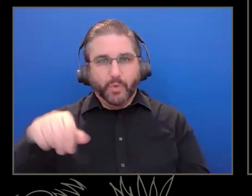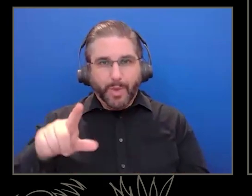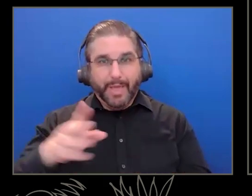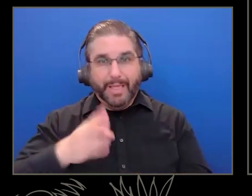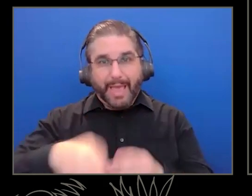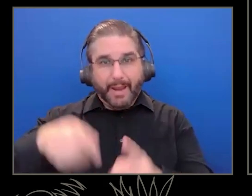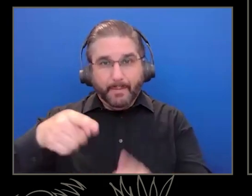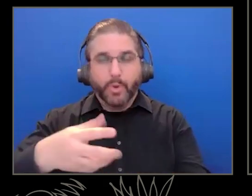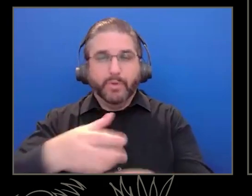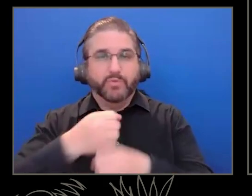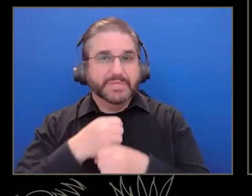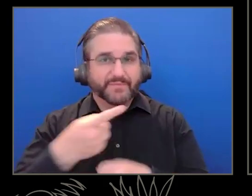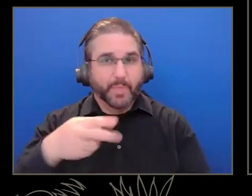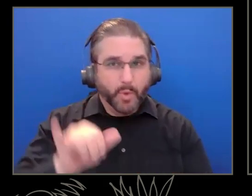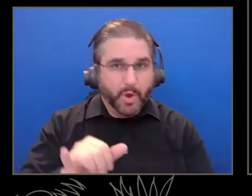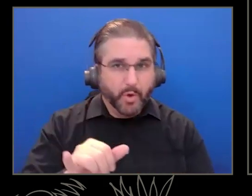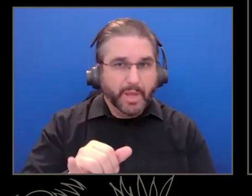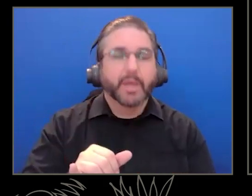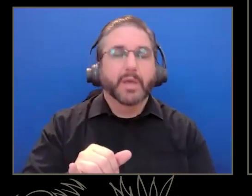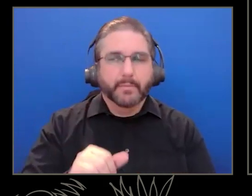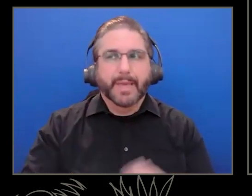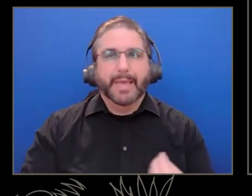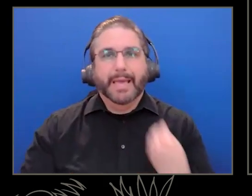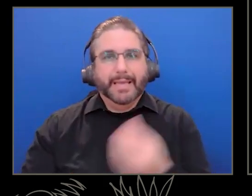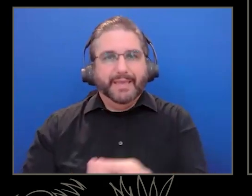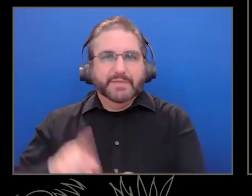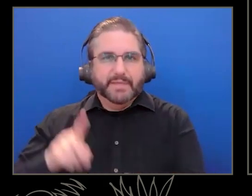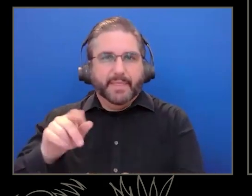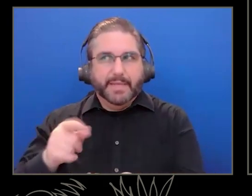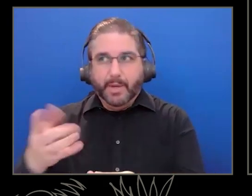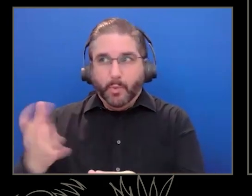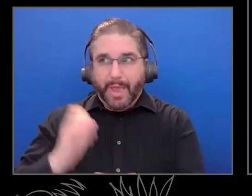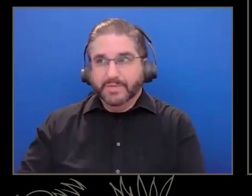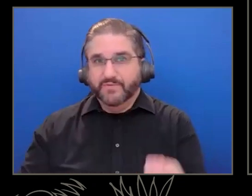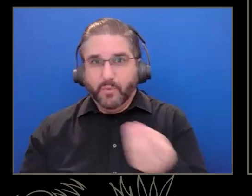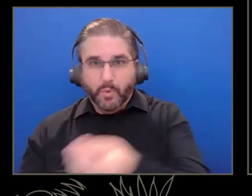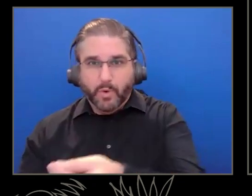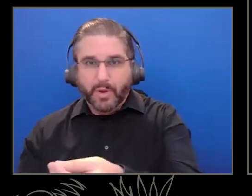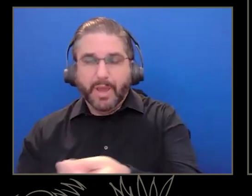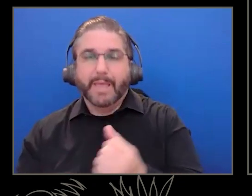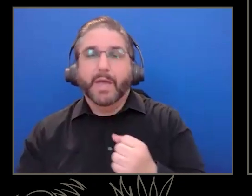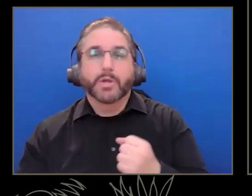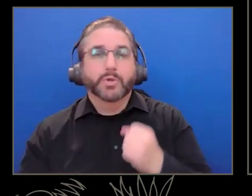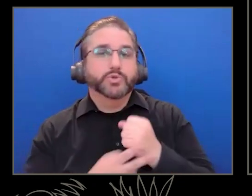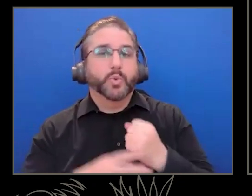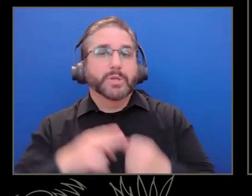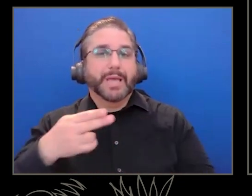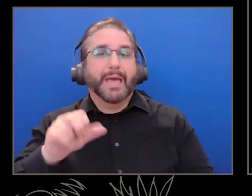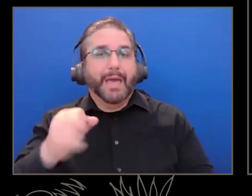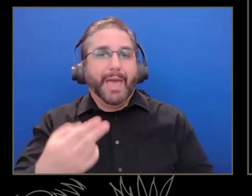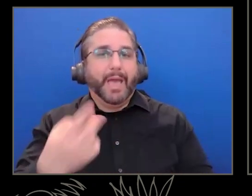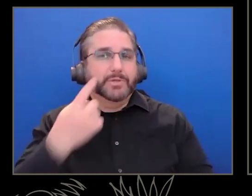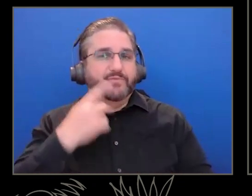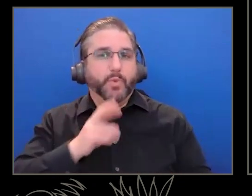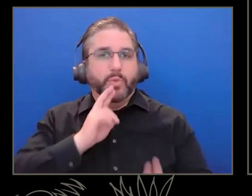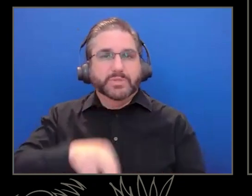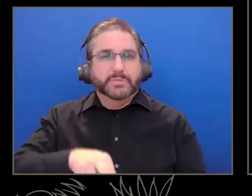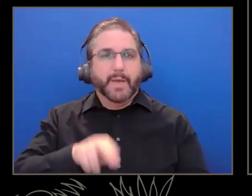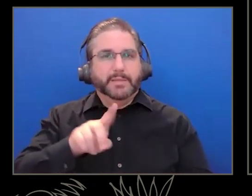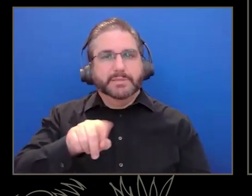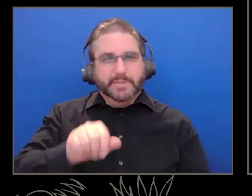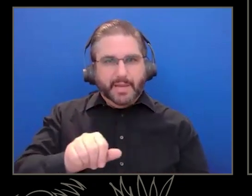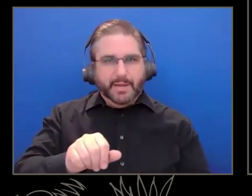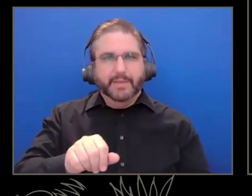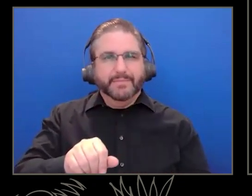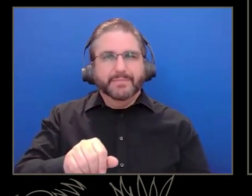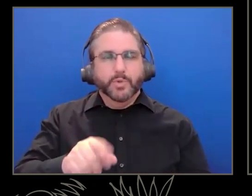the data that the user asks for, and stores a hash of the response data. So the query resolves to some